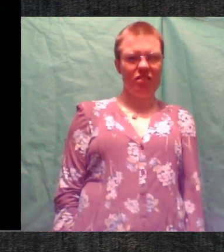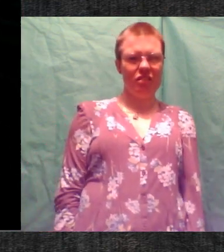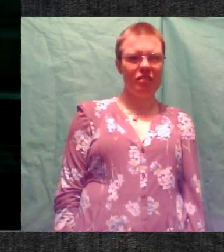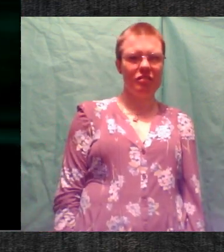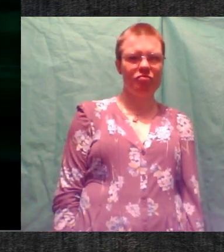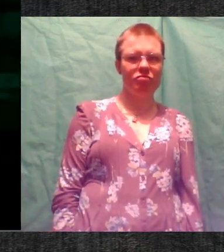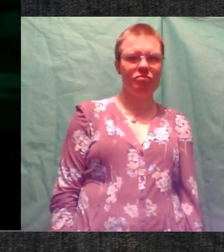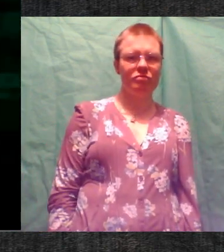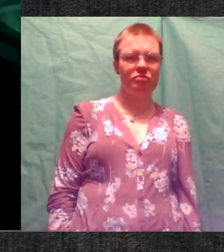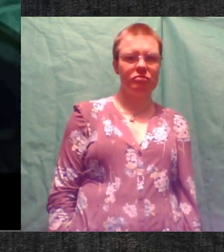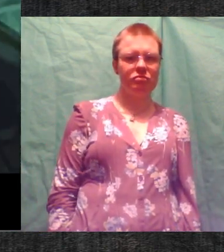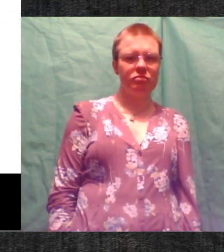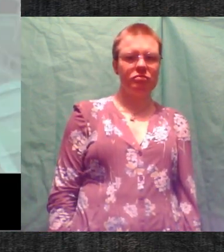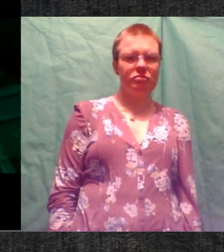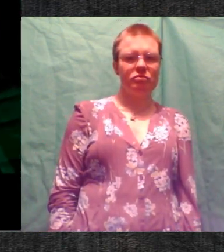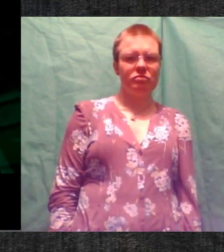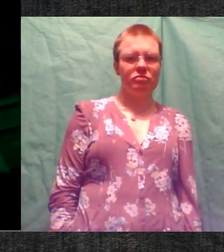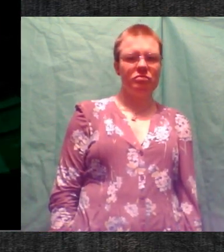Yeah!